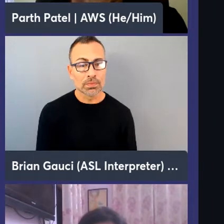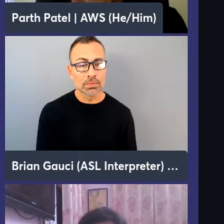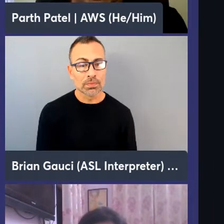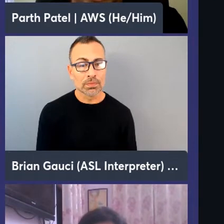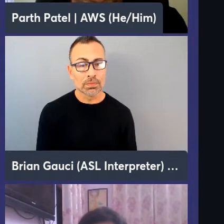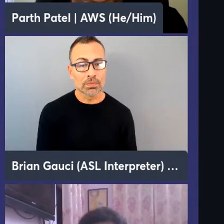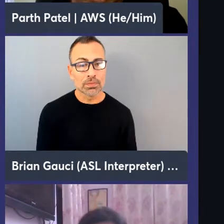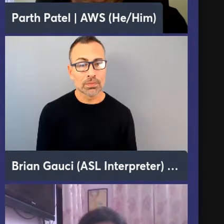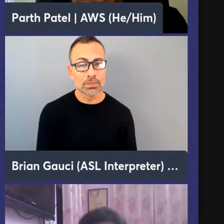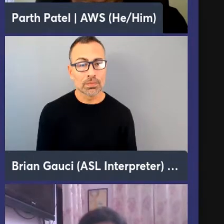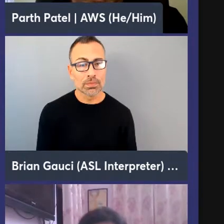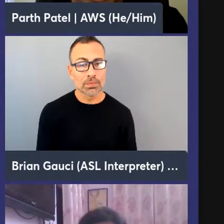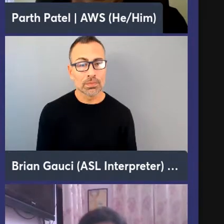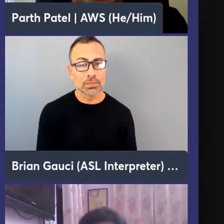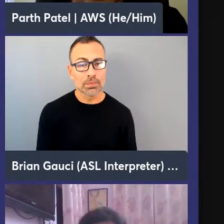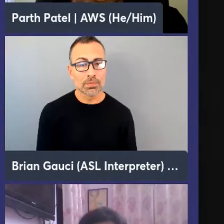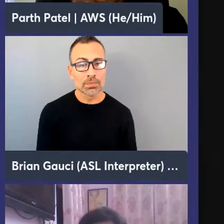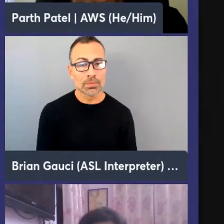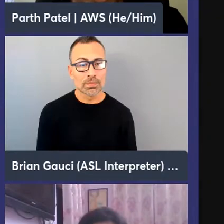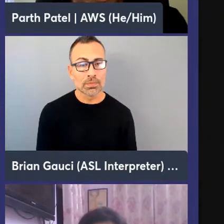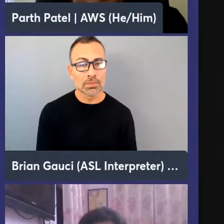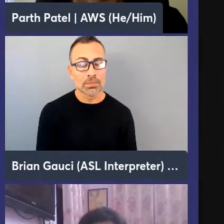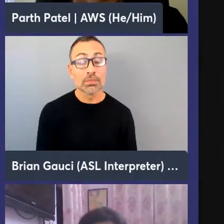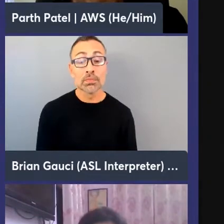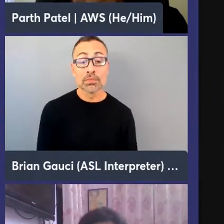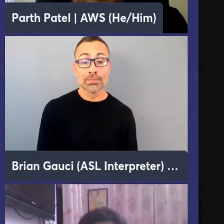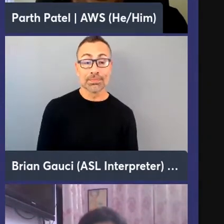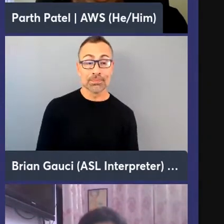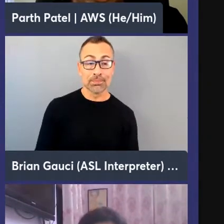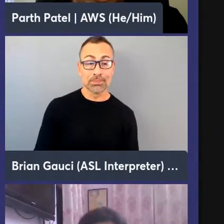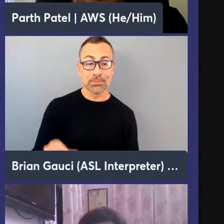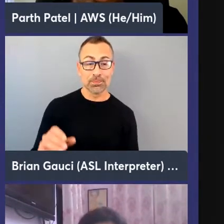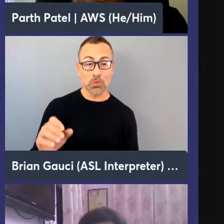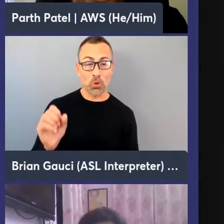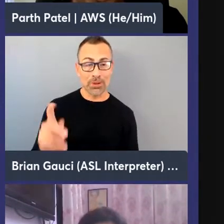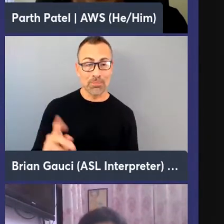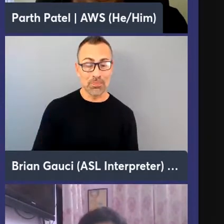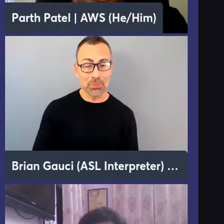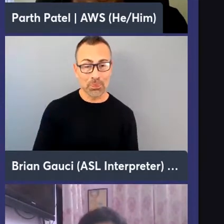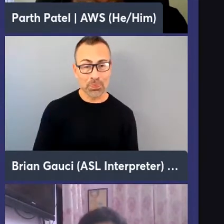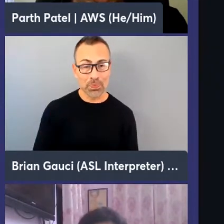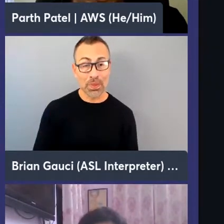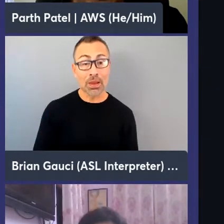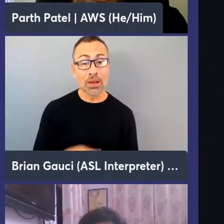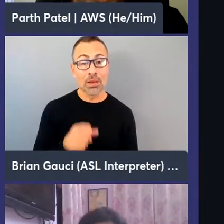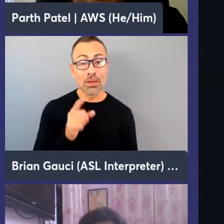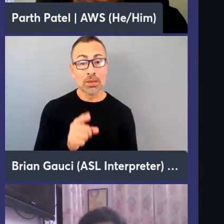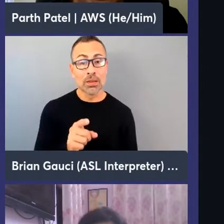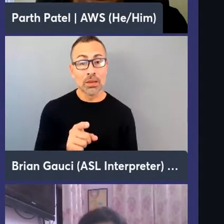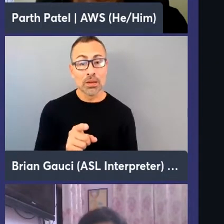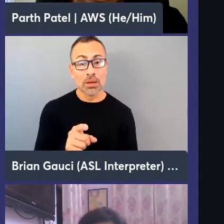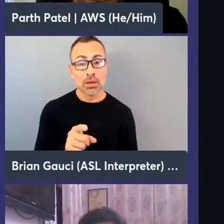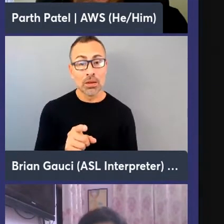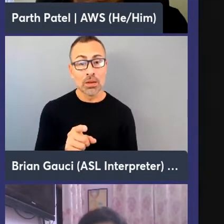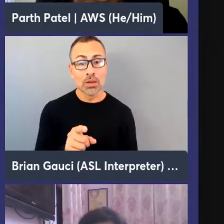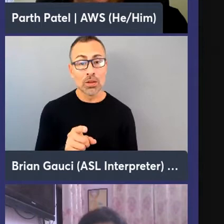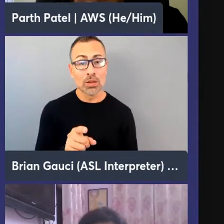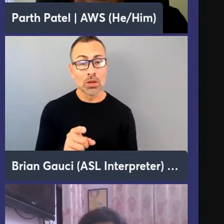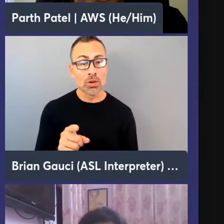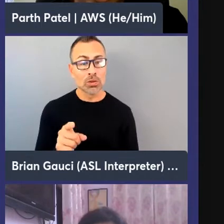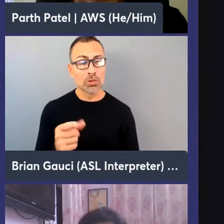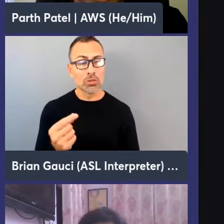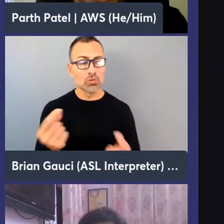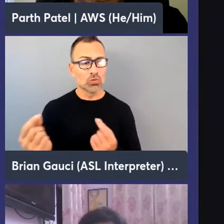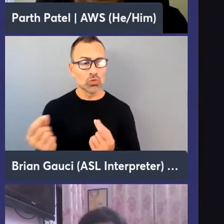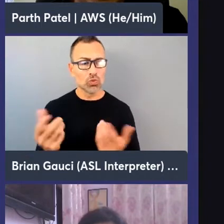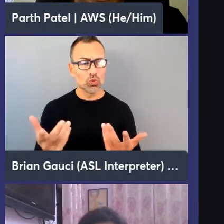Okay. All right. So so over here, what we are trying to do is